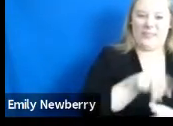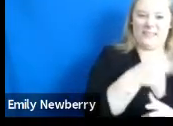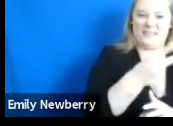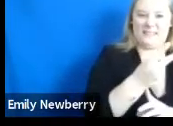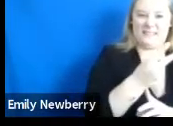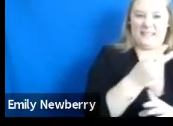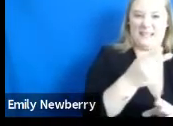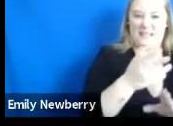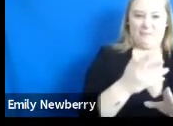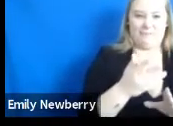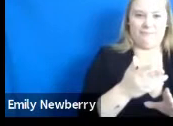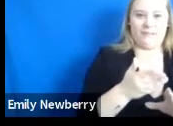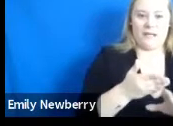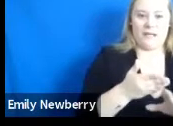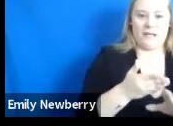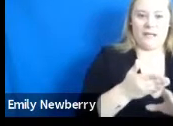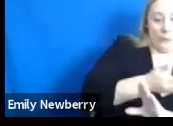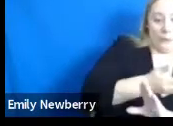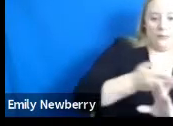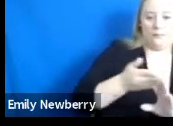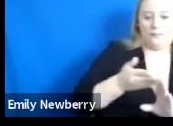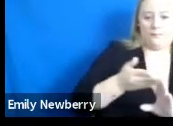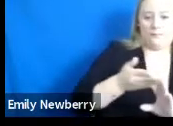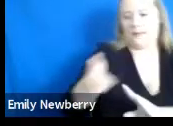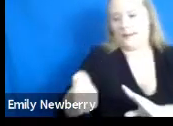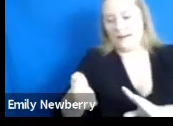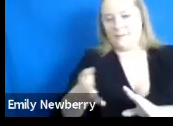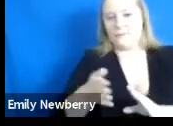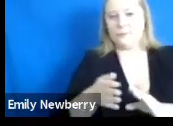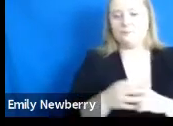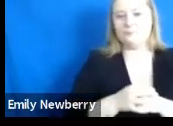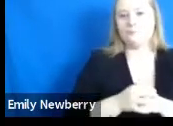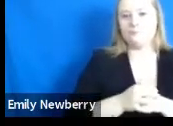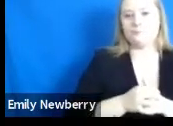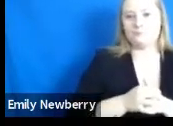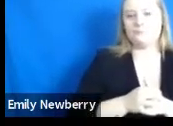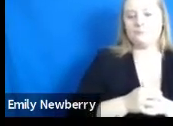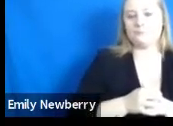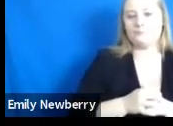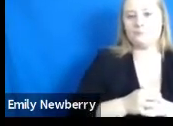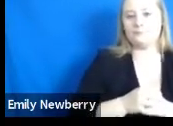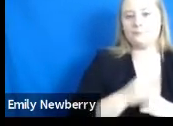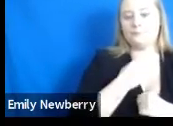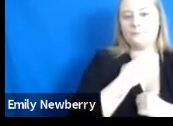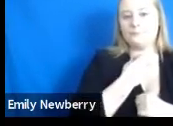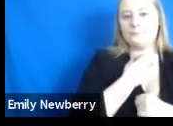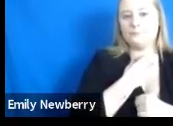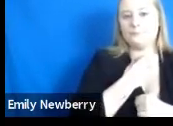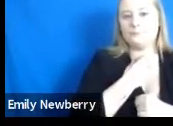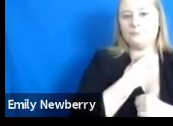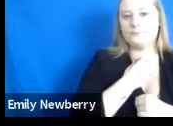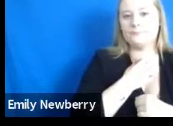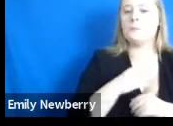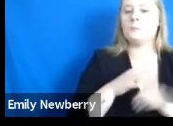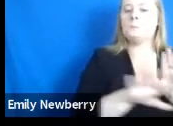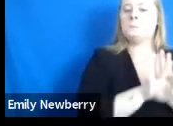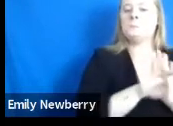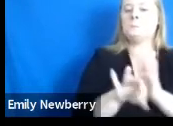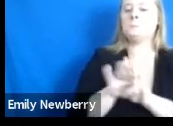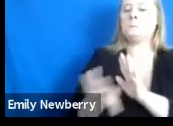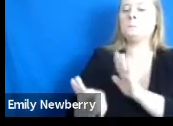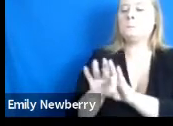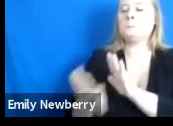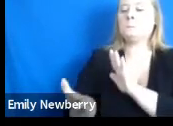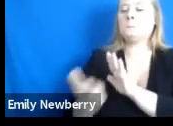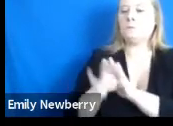as pre-growing season for the following growing season. So we collected the samples at 4 different periods